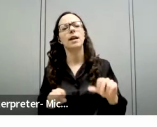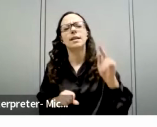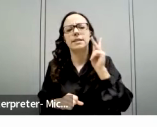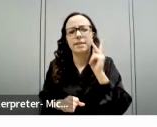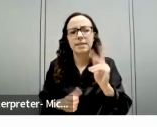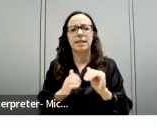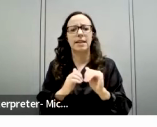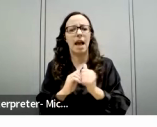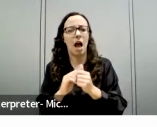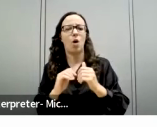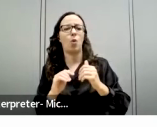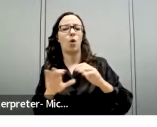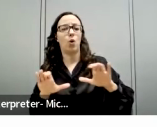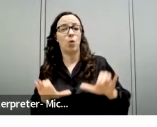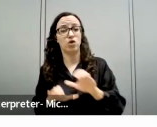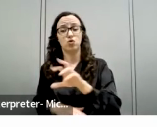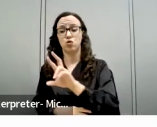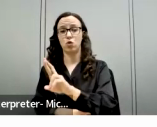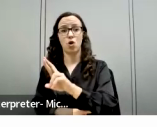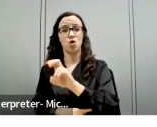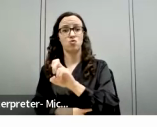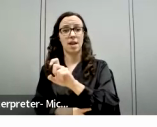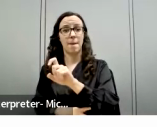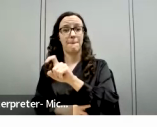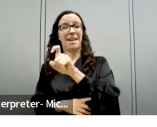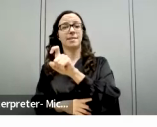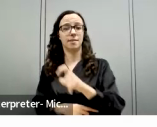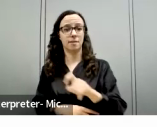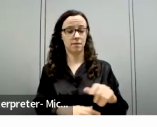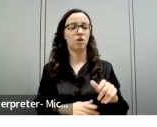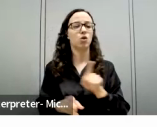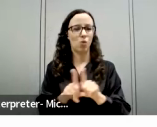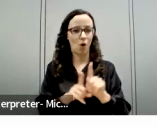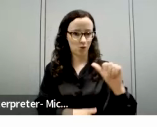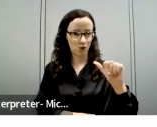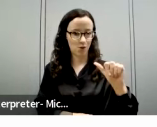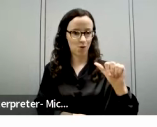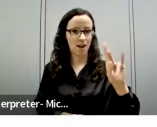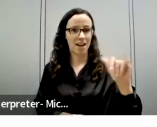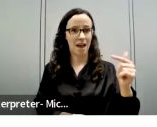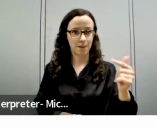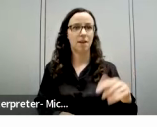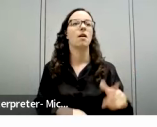without default doing the other. But I would emphasize that adapting, we're incorporating more of our original work into that